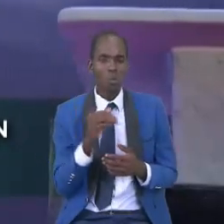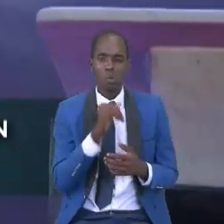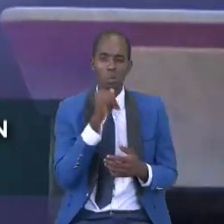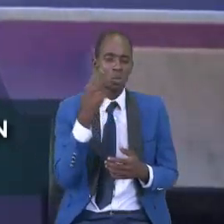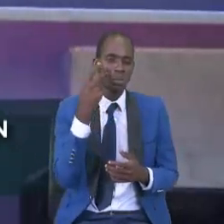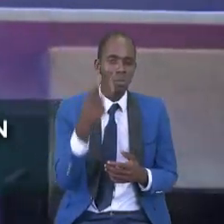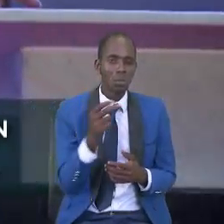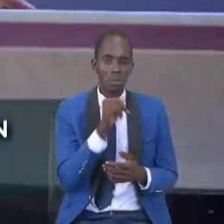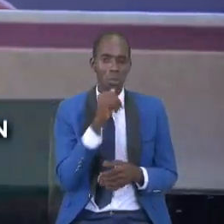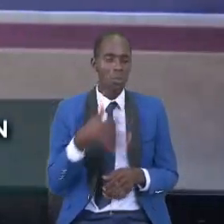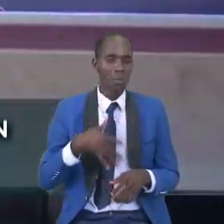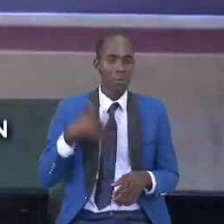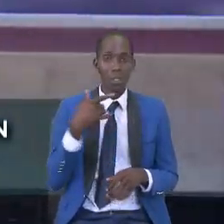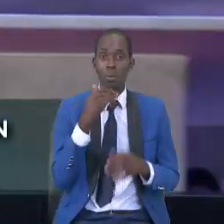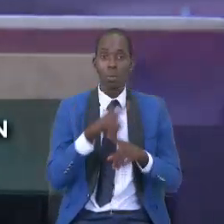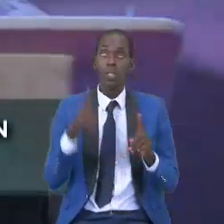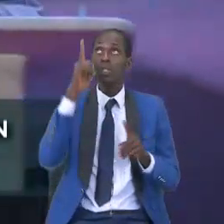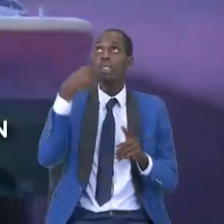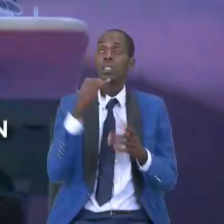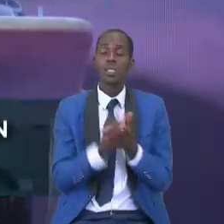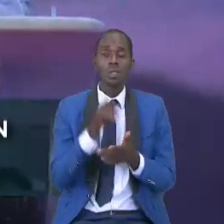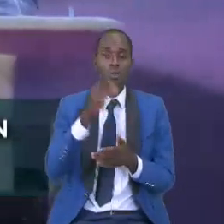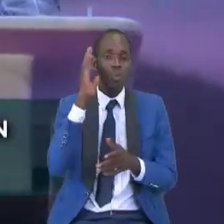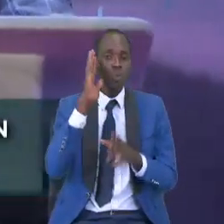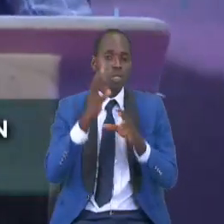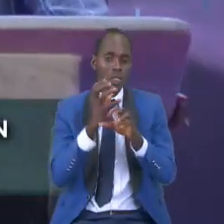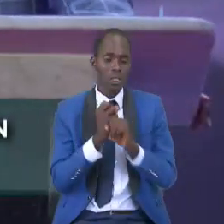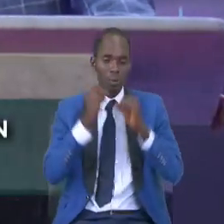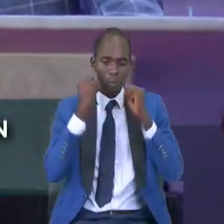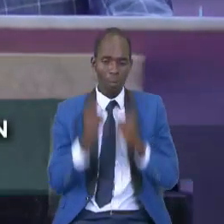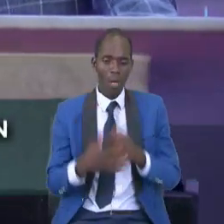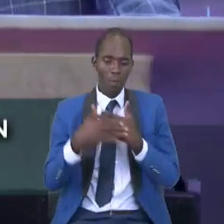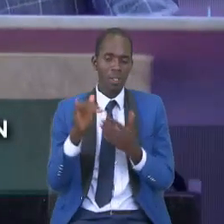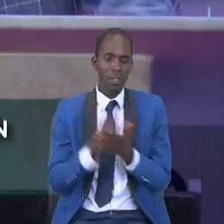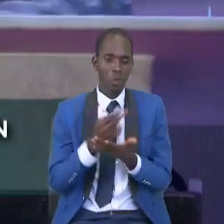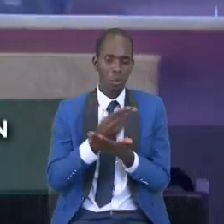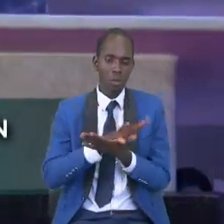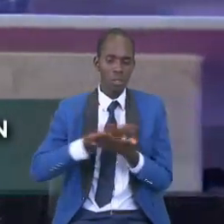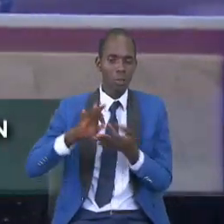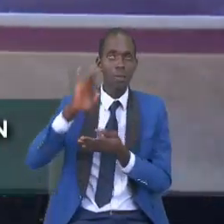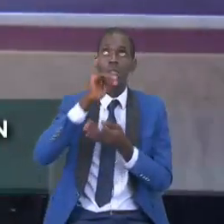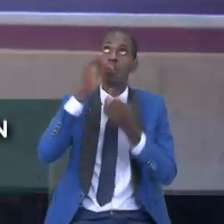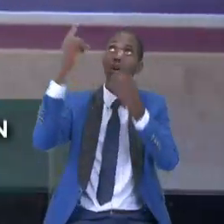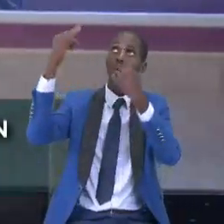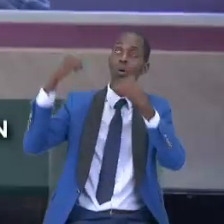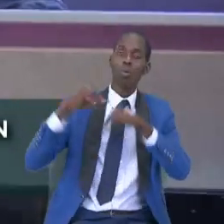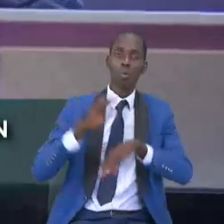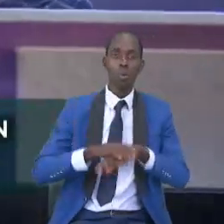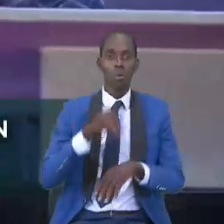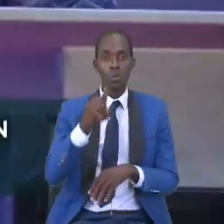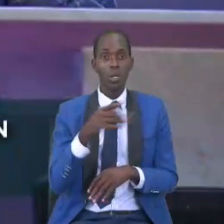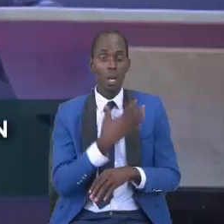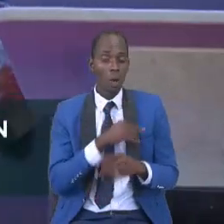seen. He said he shall receive power after that the Holy Ghost has come upon you. And then he says, when